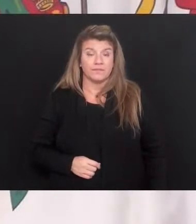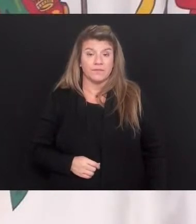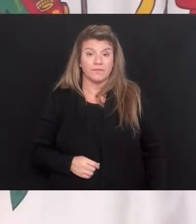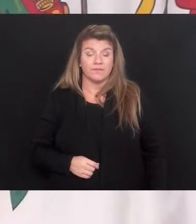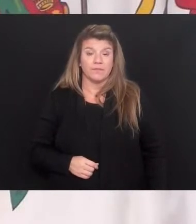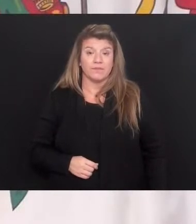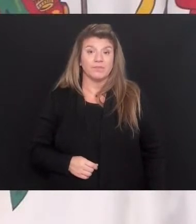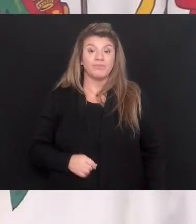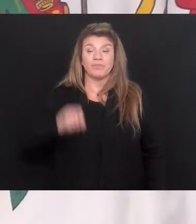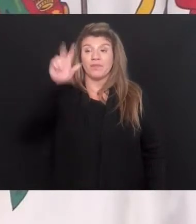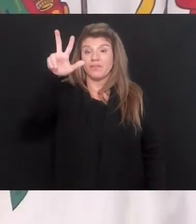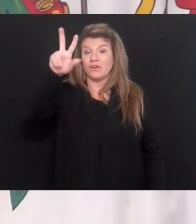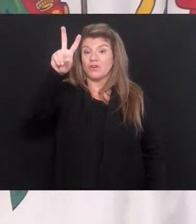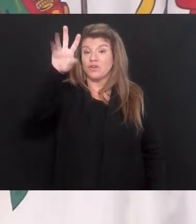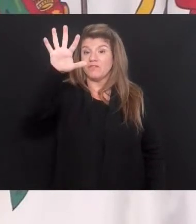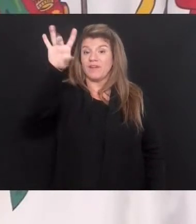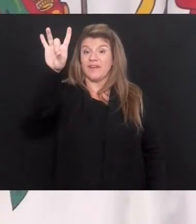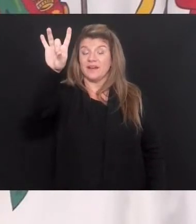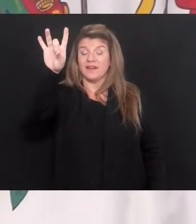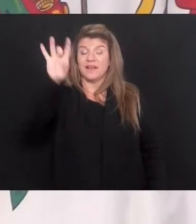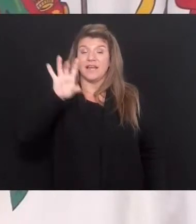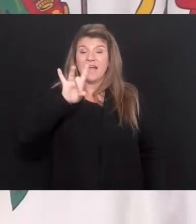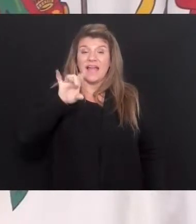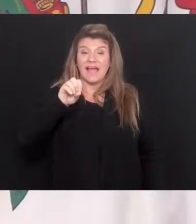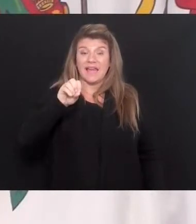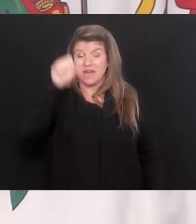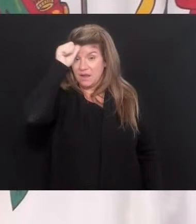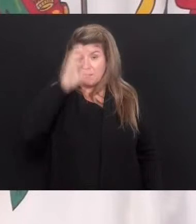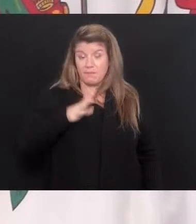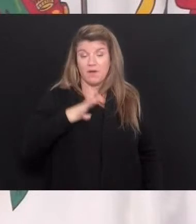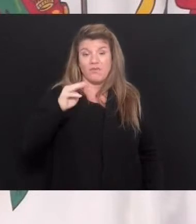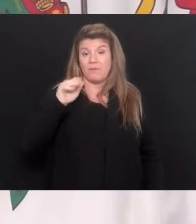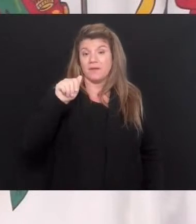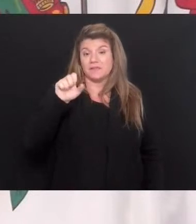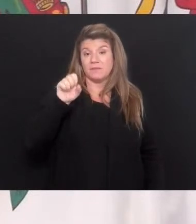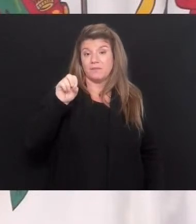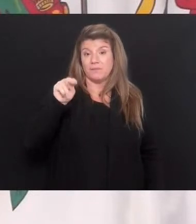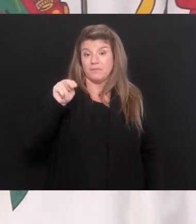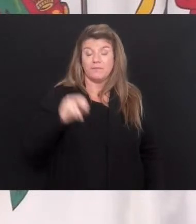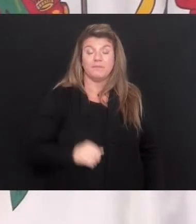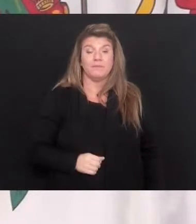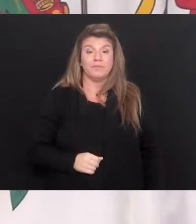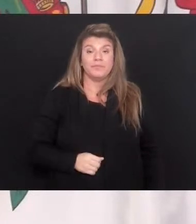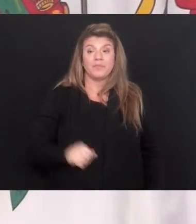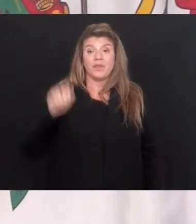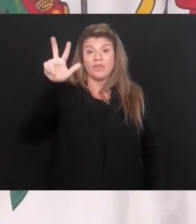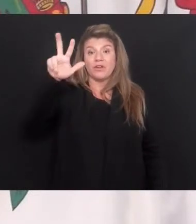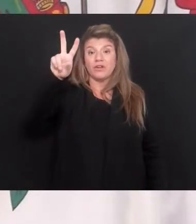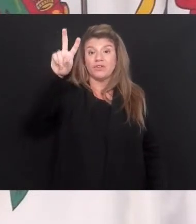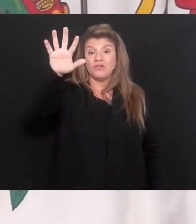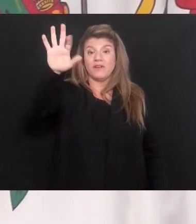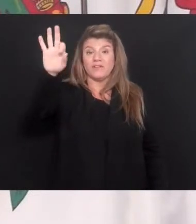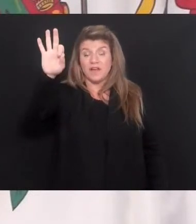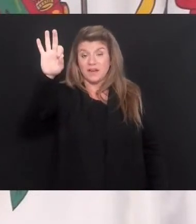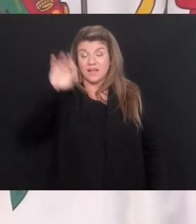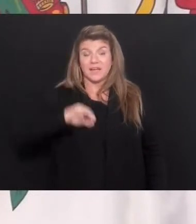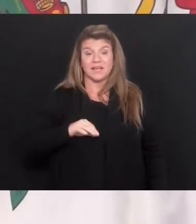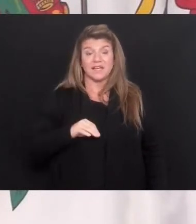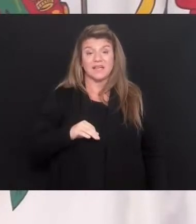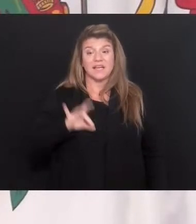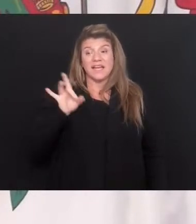The 3,258th death is an 80-year-old male from Mason County. The 3,259th death is